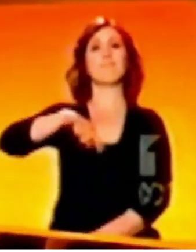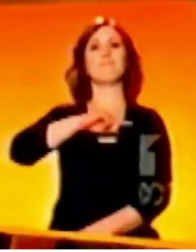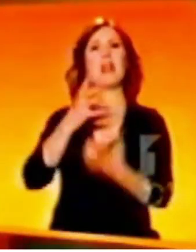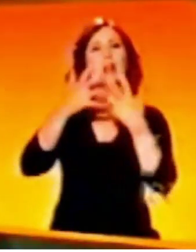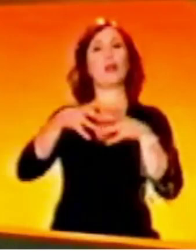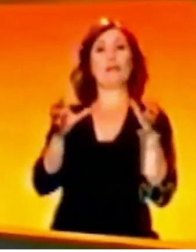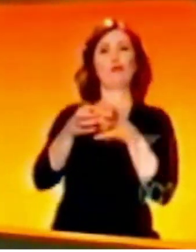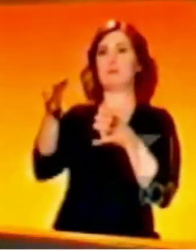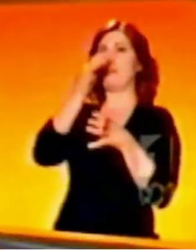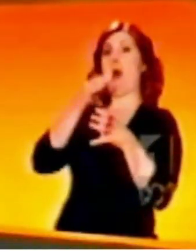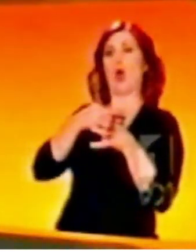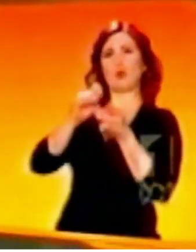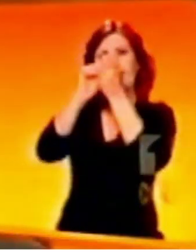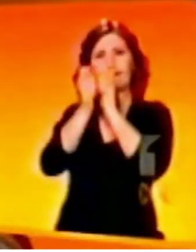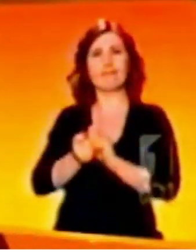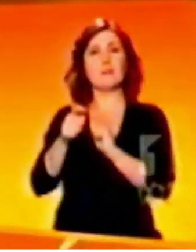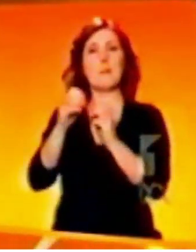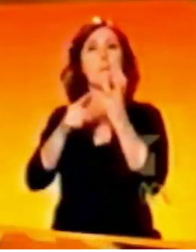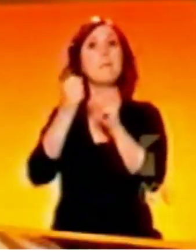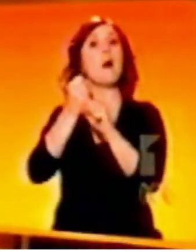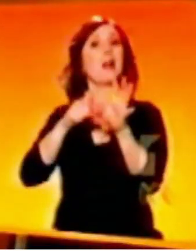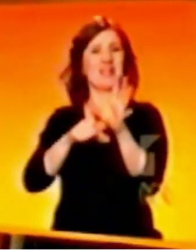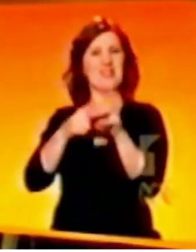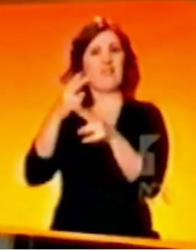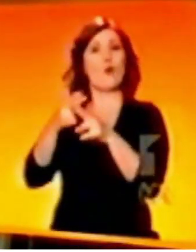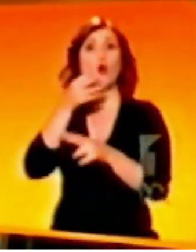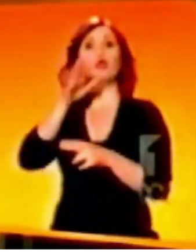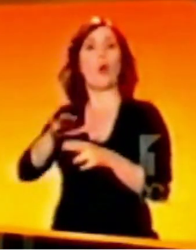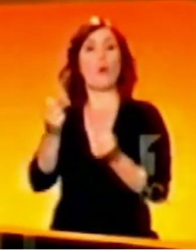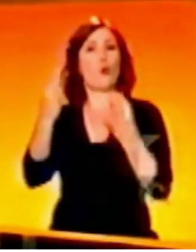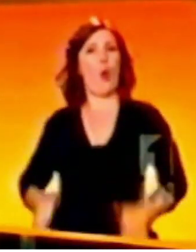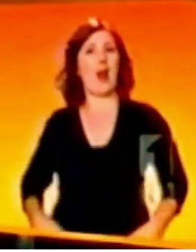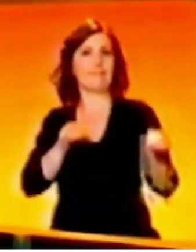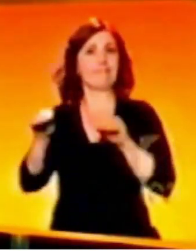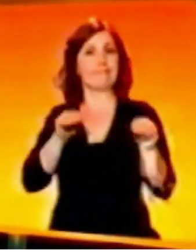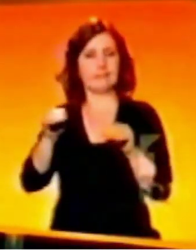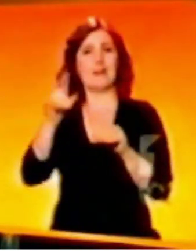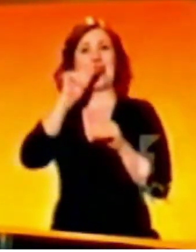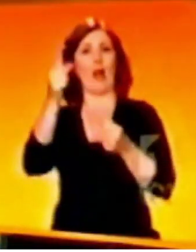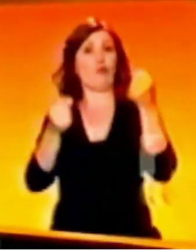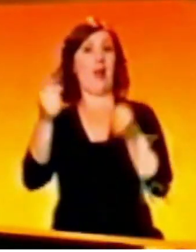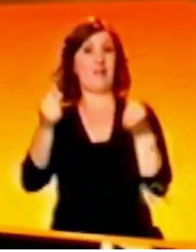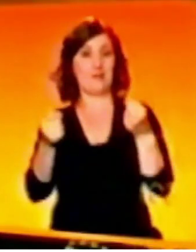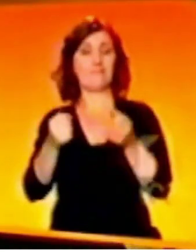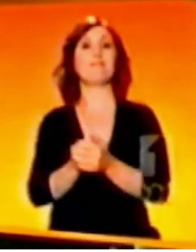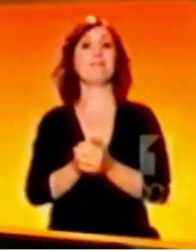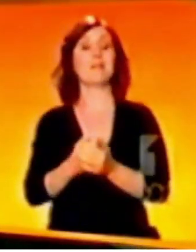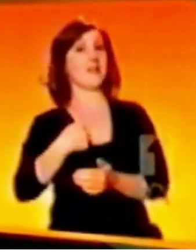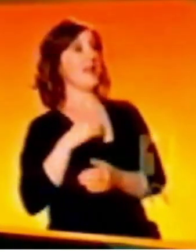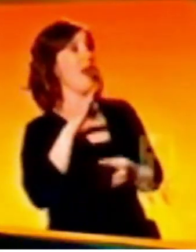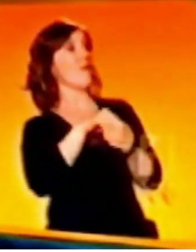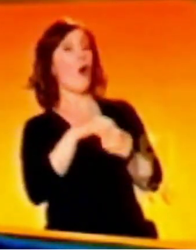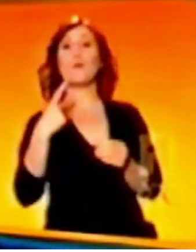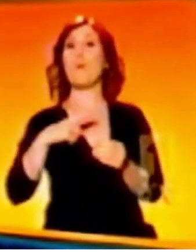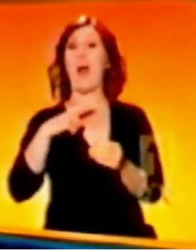Our engineering group was asked to modify a buggy so that a child with no leg movement would be able to drive it. And I